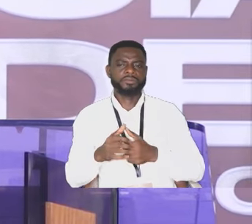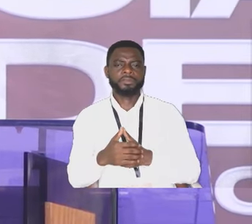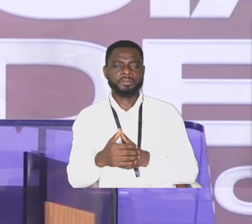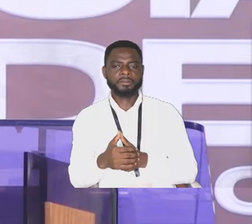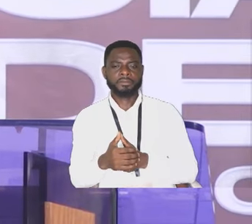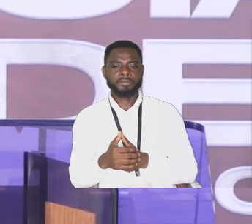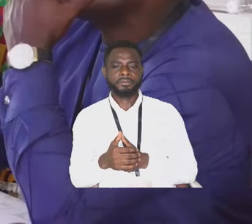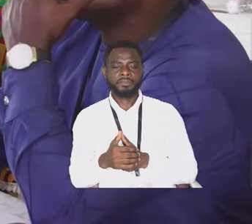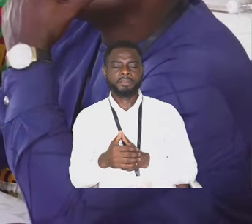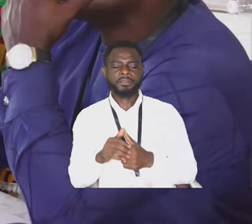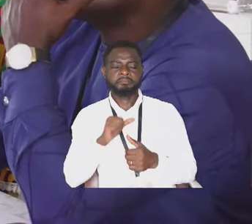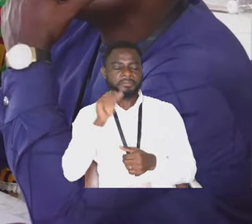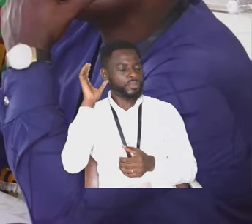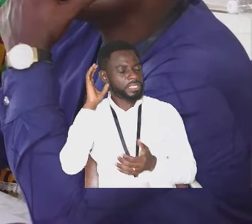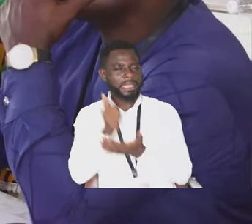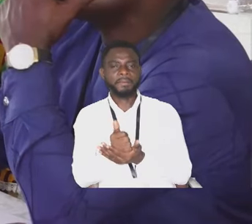Mante amen kra.